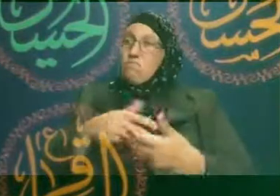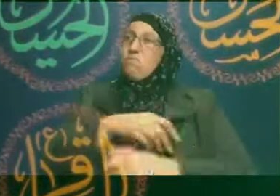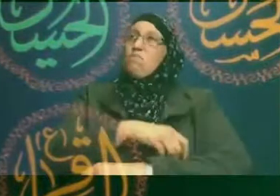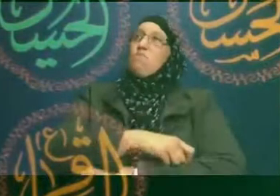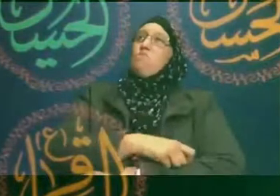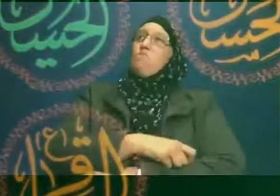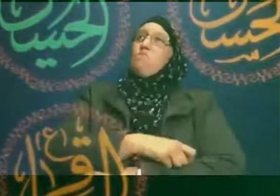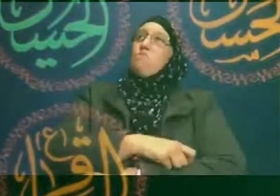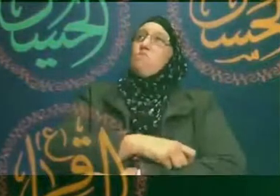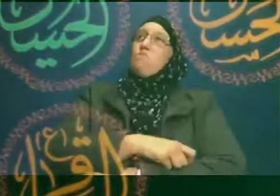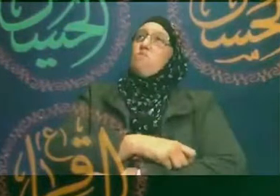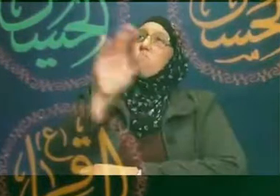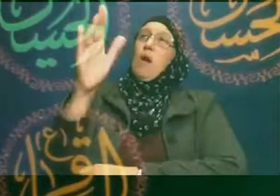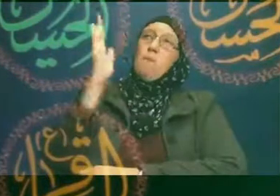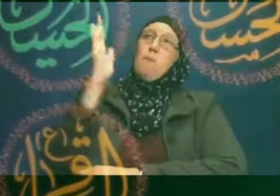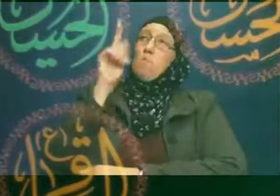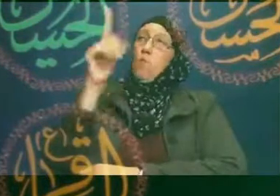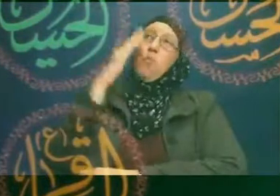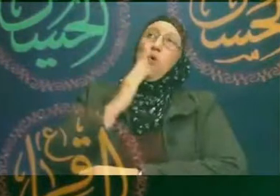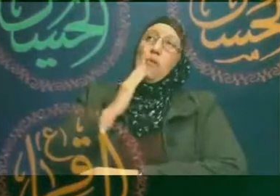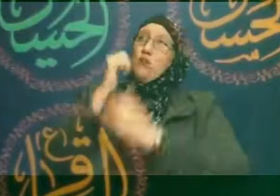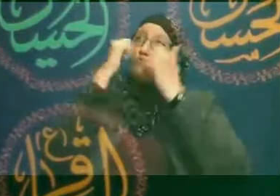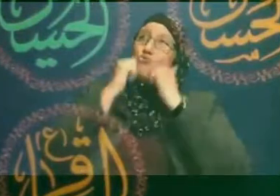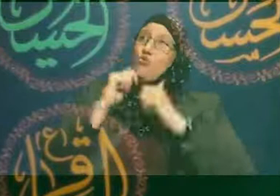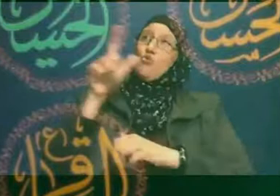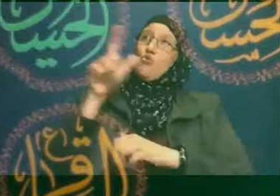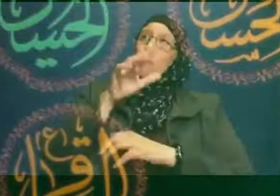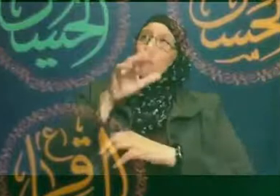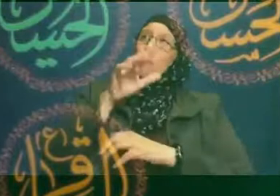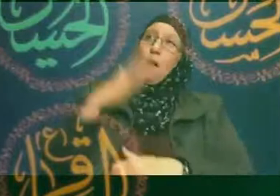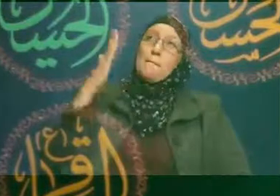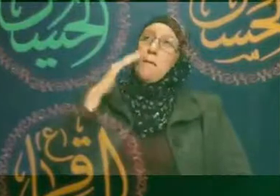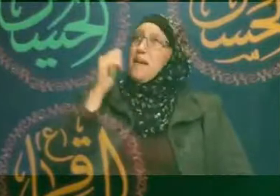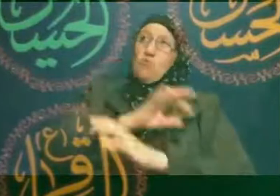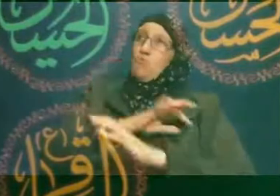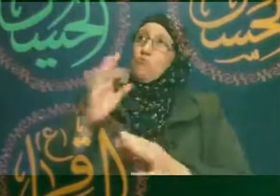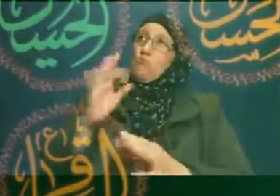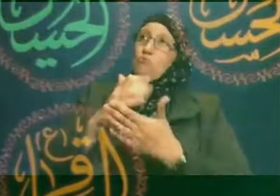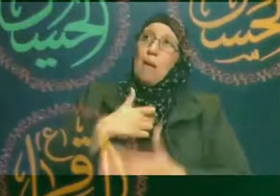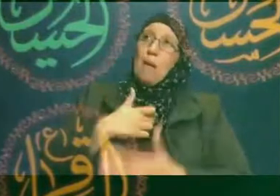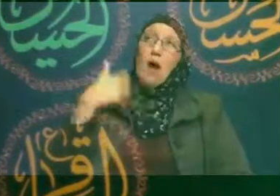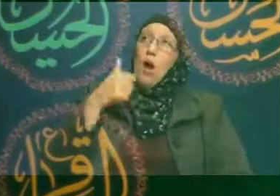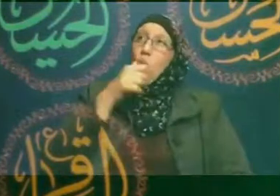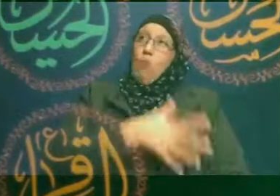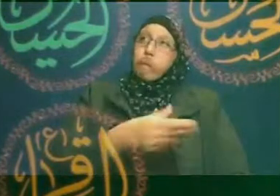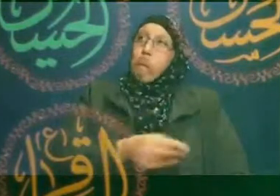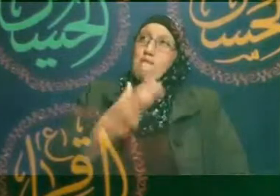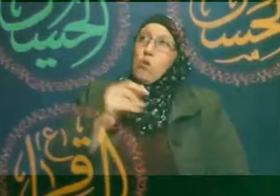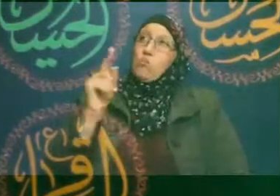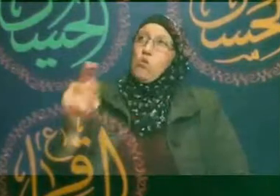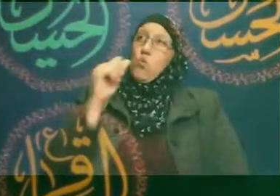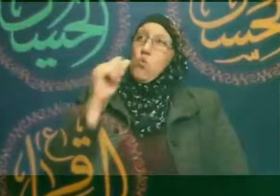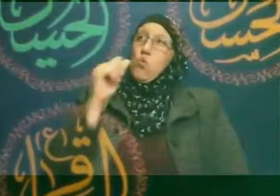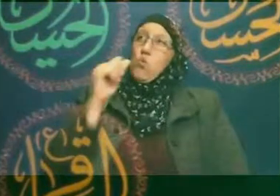No, the baby smells, the baby knows she's my mom. And because he or she is